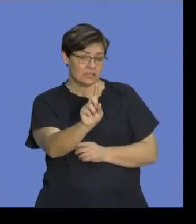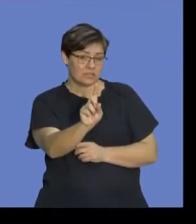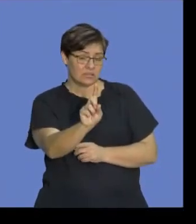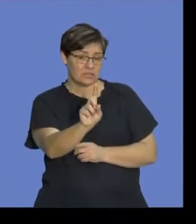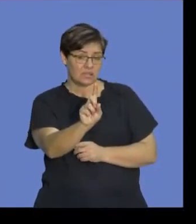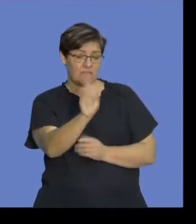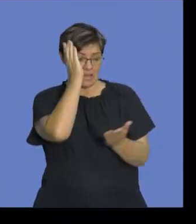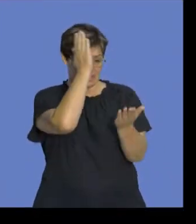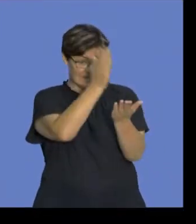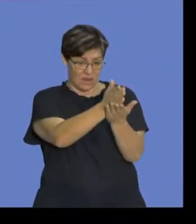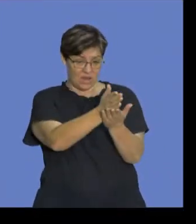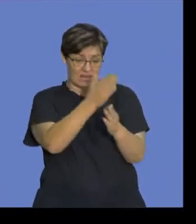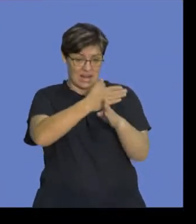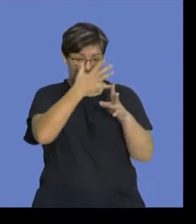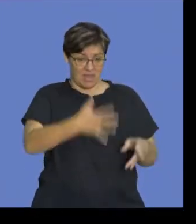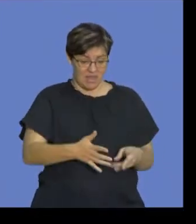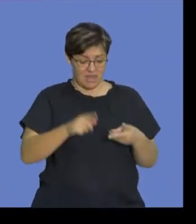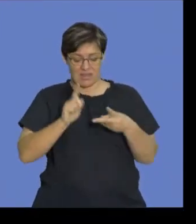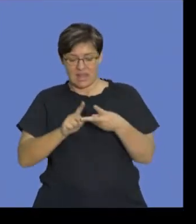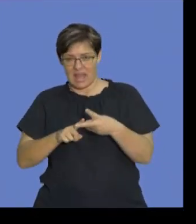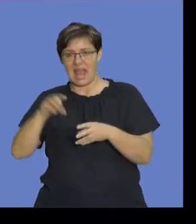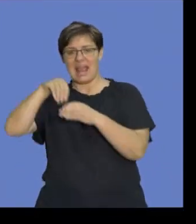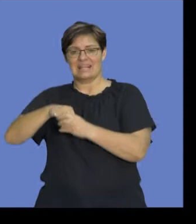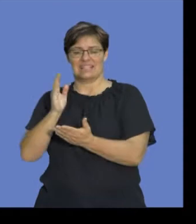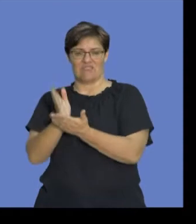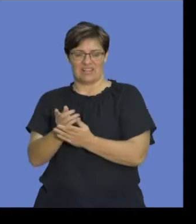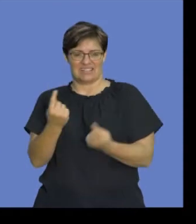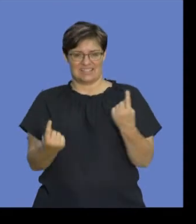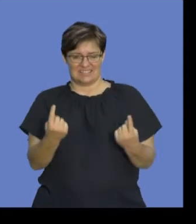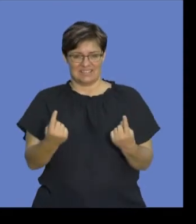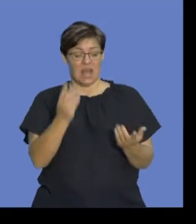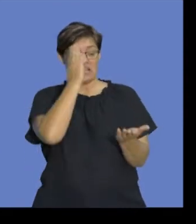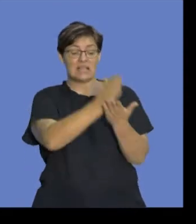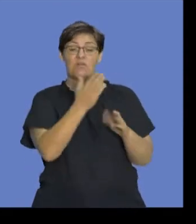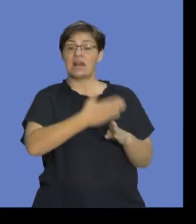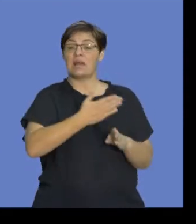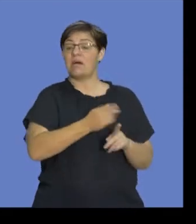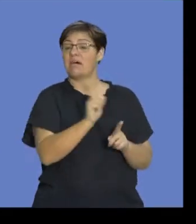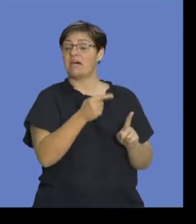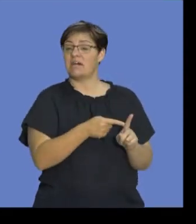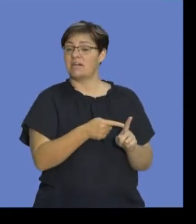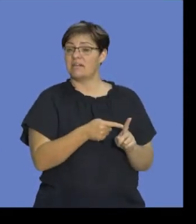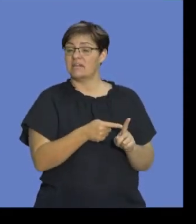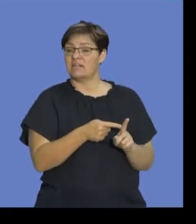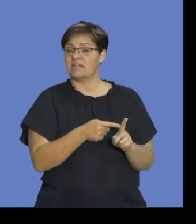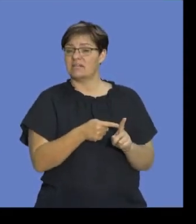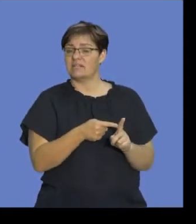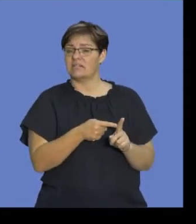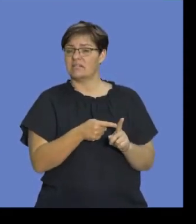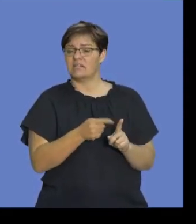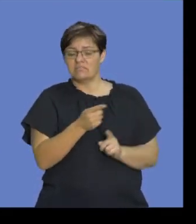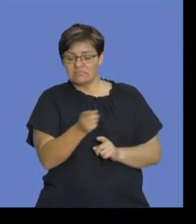you have direct labor and you have indirect labor. So direct labor would